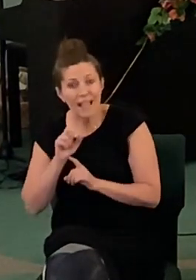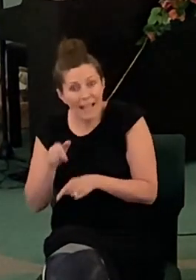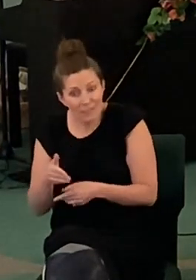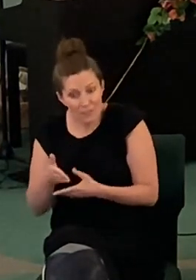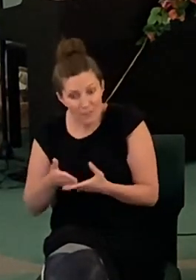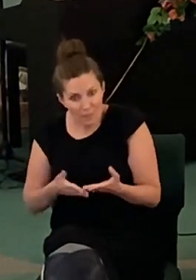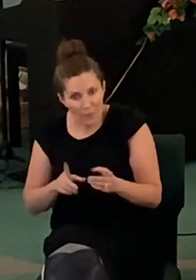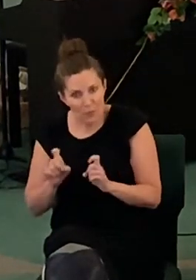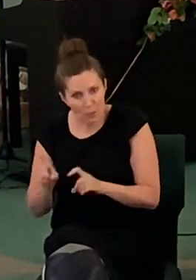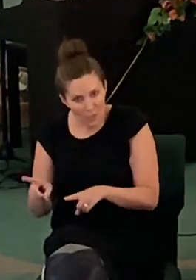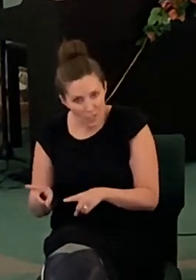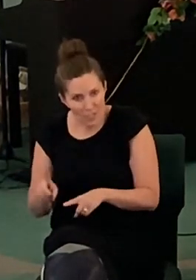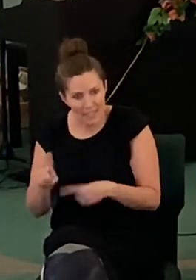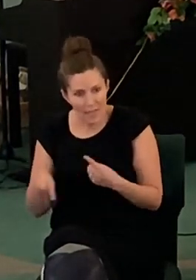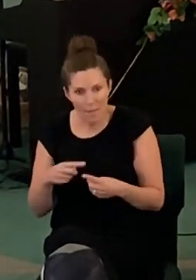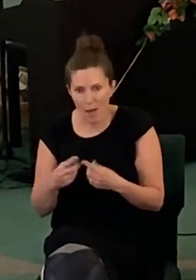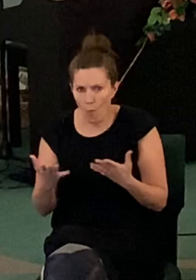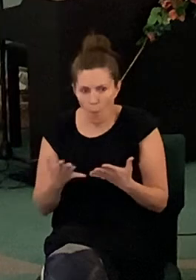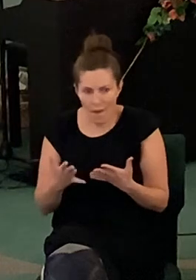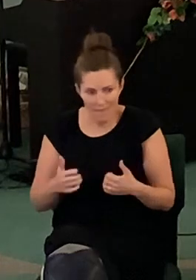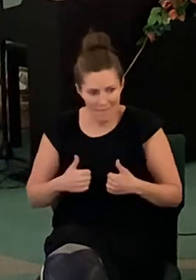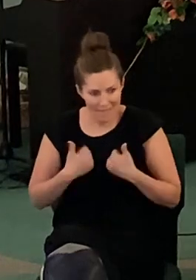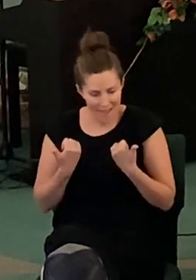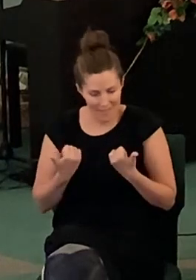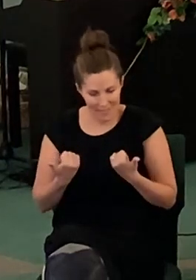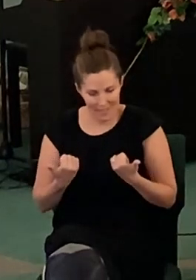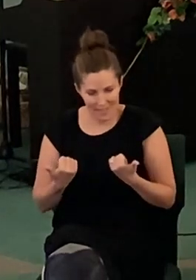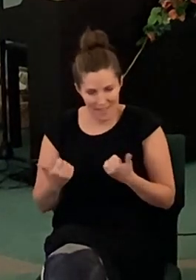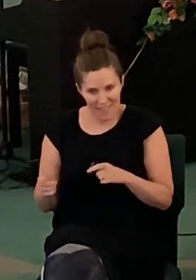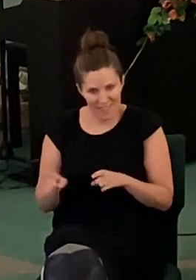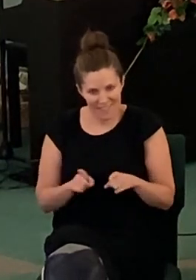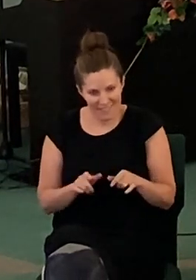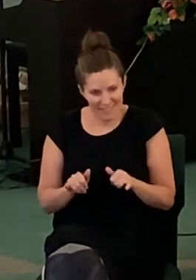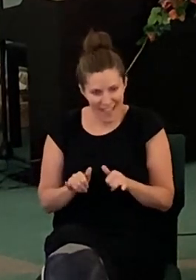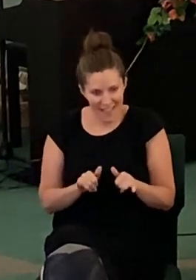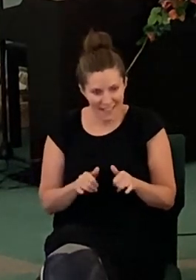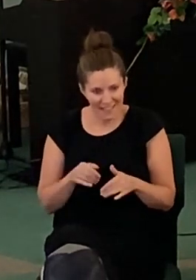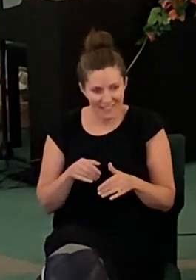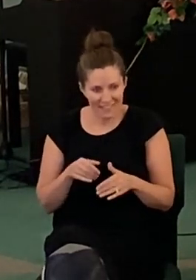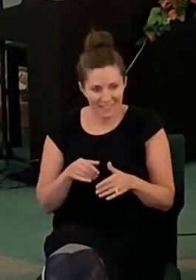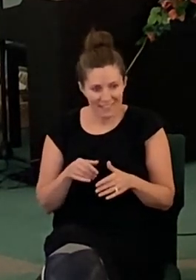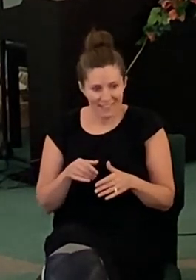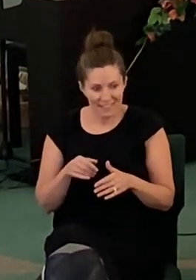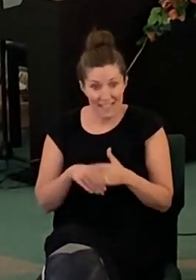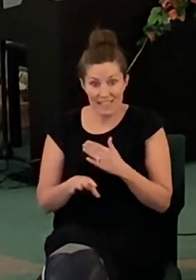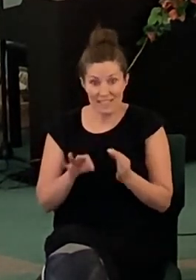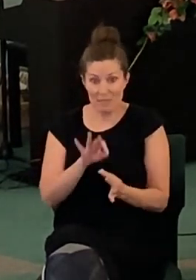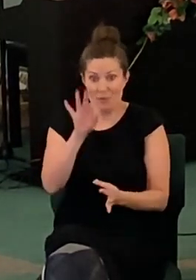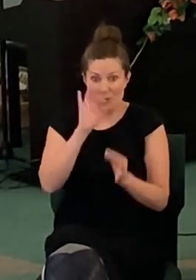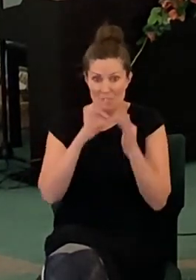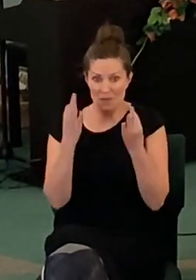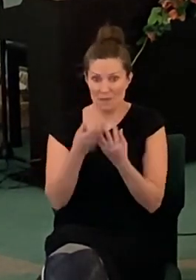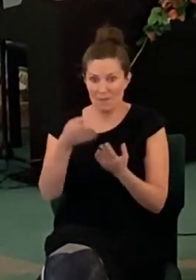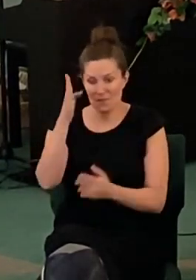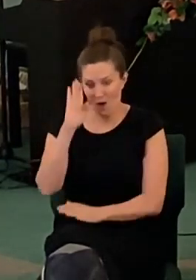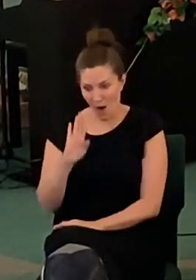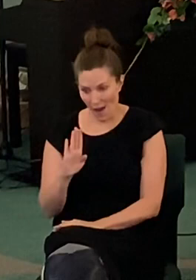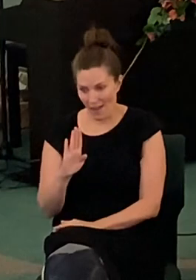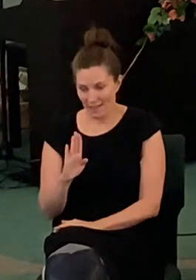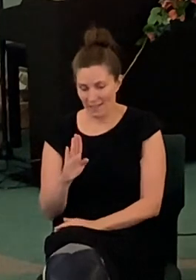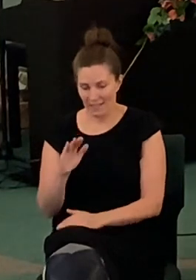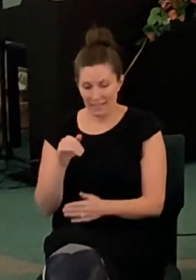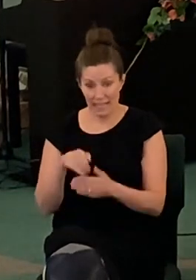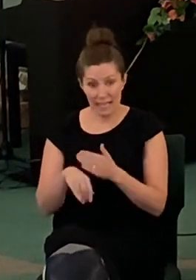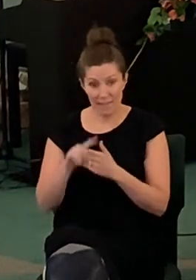those questions about what life is like within the spiritual family of God.